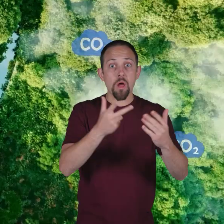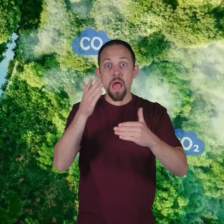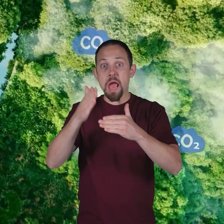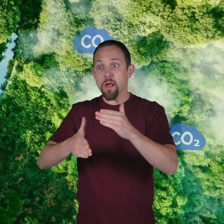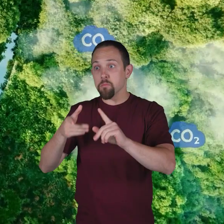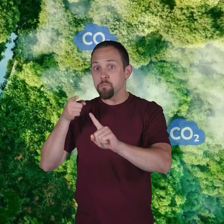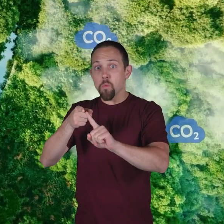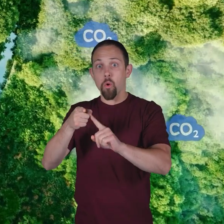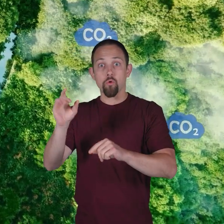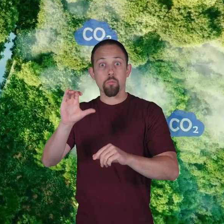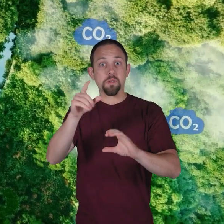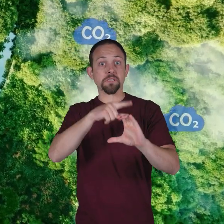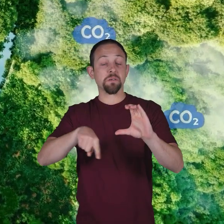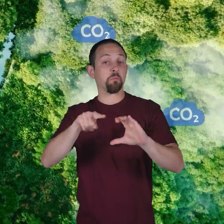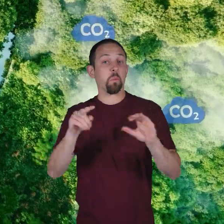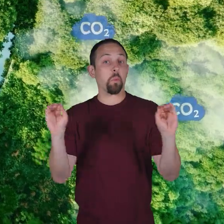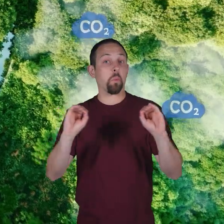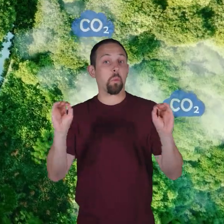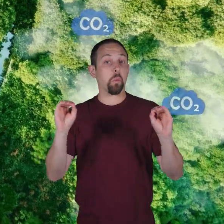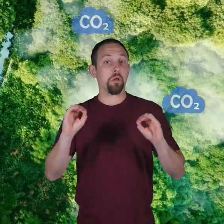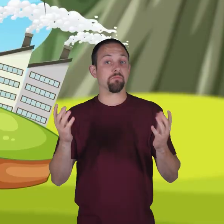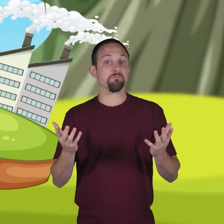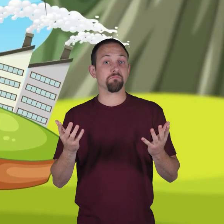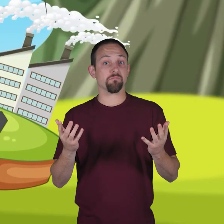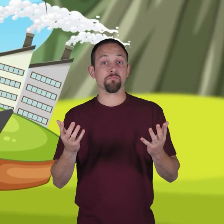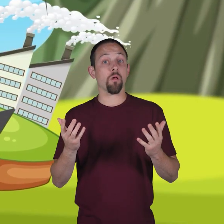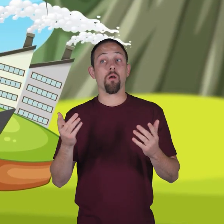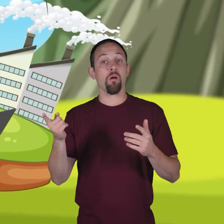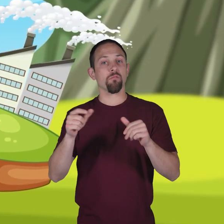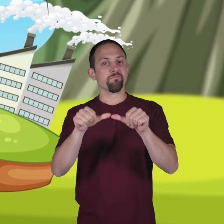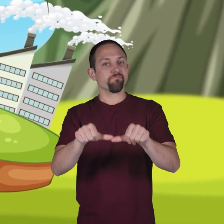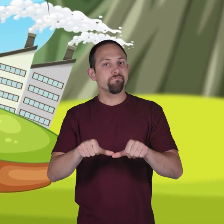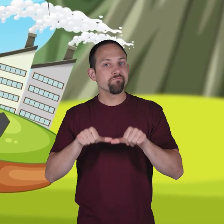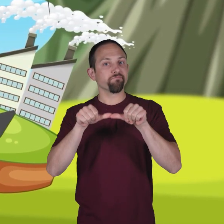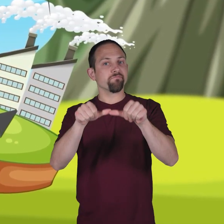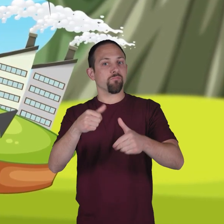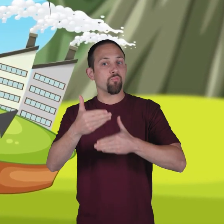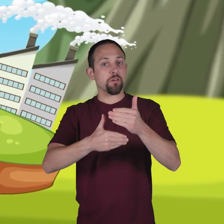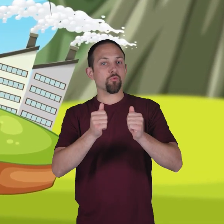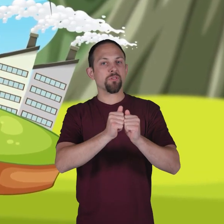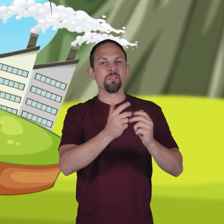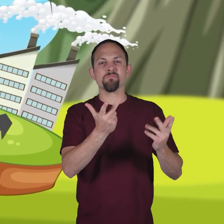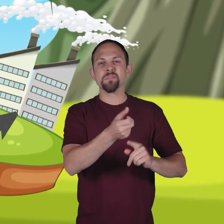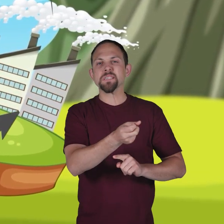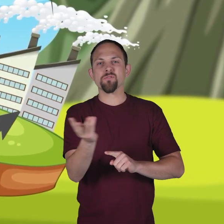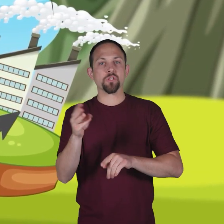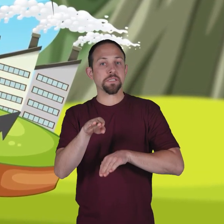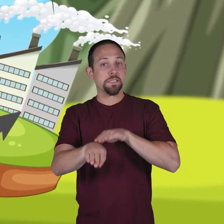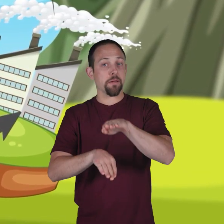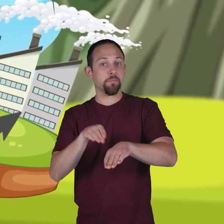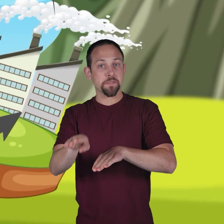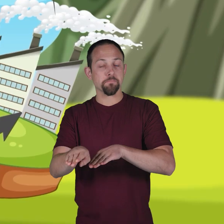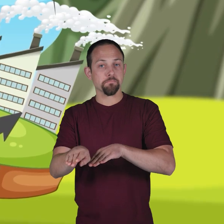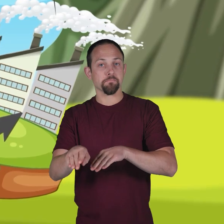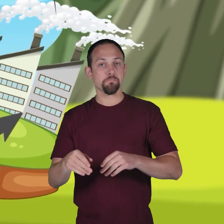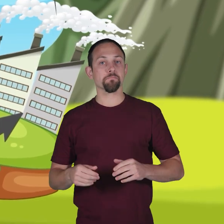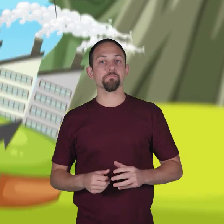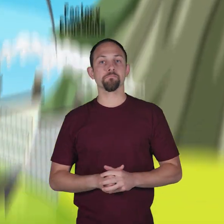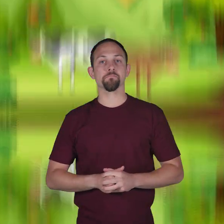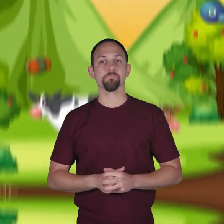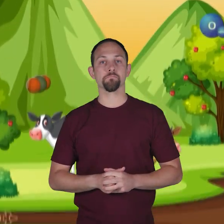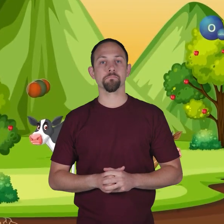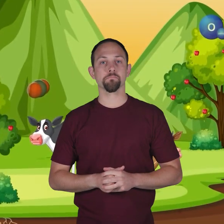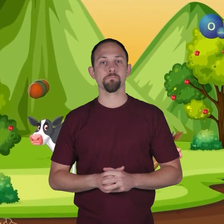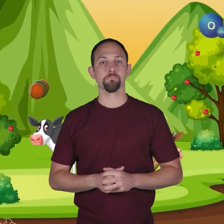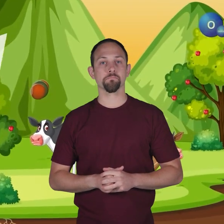or ending point to the carbon cycle instead it is a continuous process with several steps